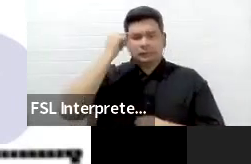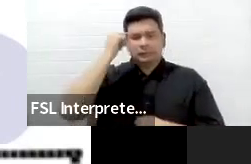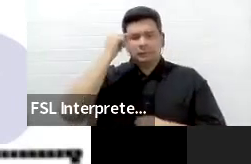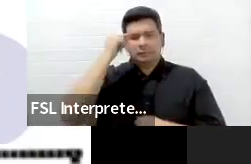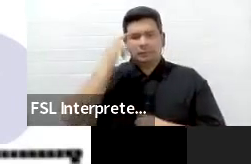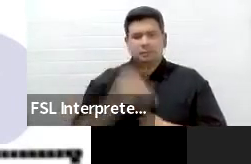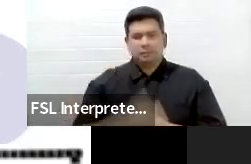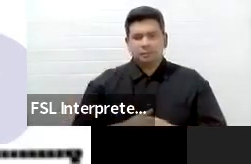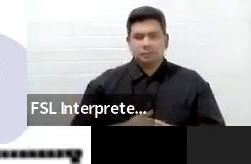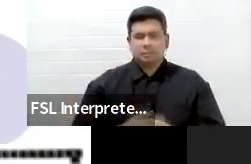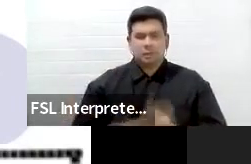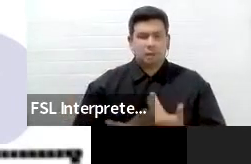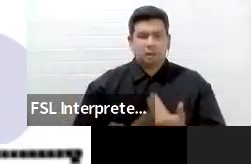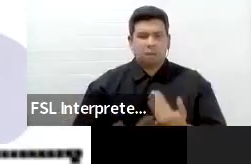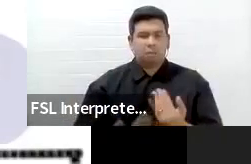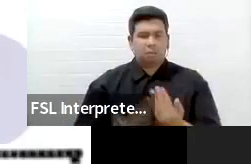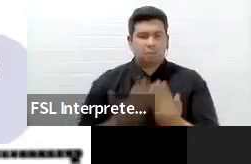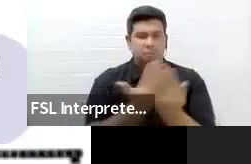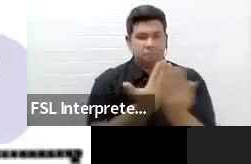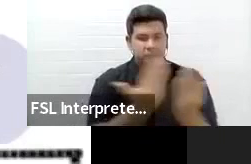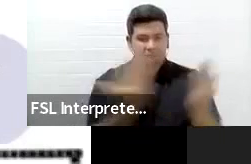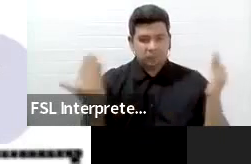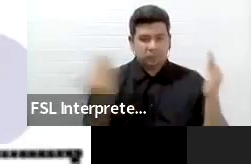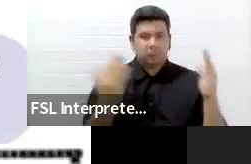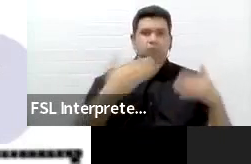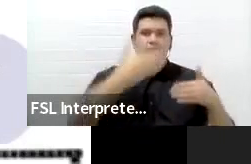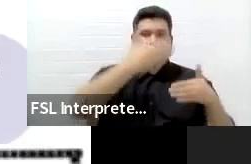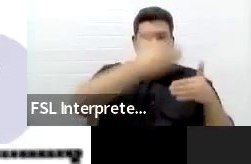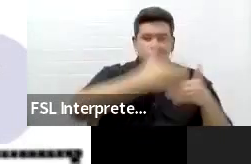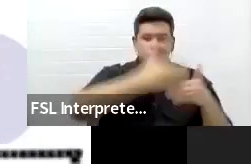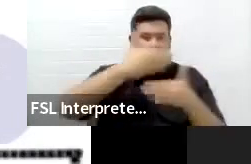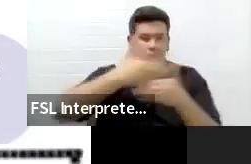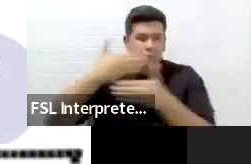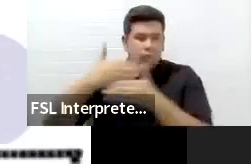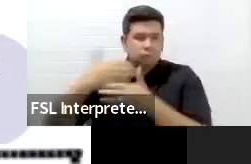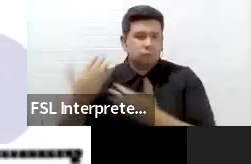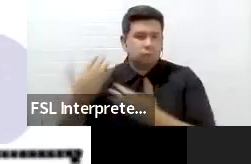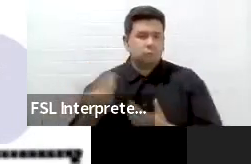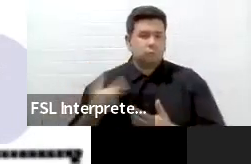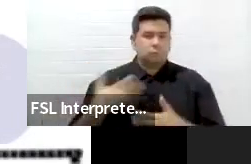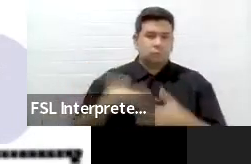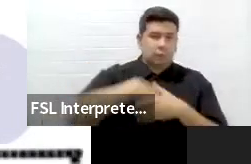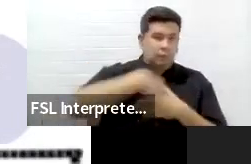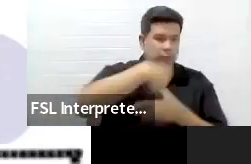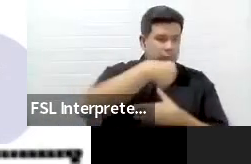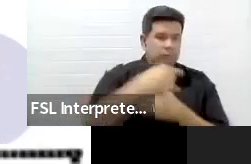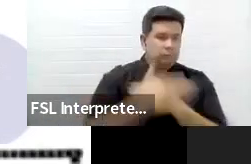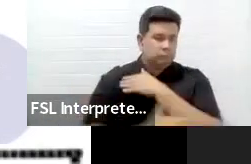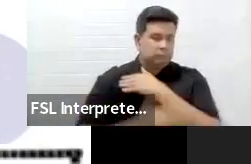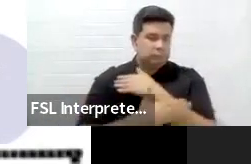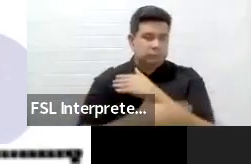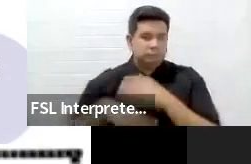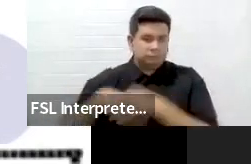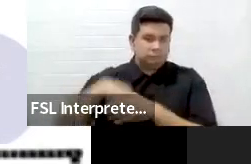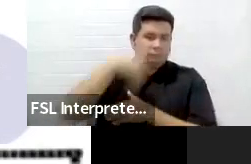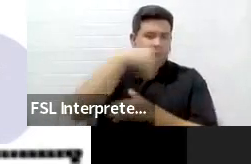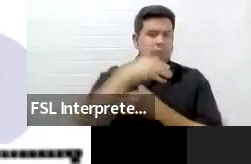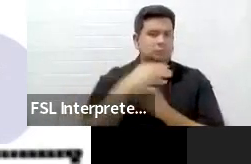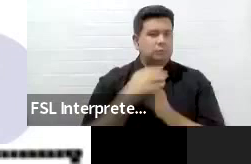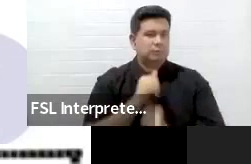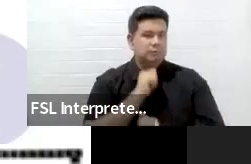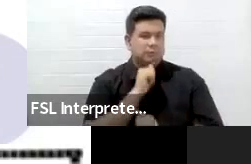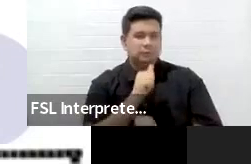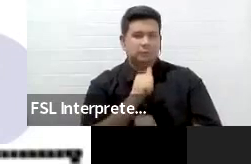their borders or not letting their countrymen out may be